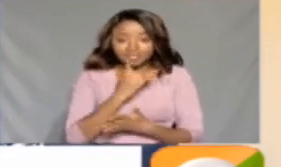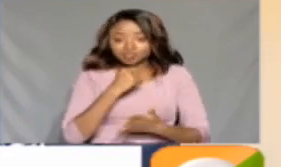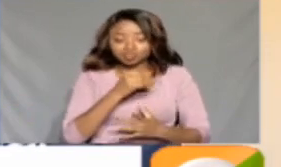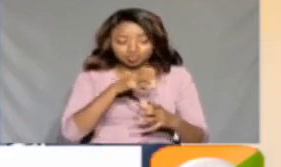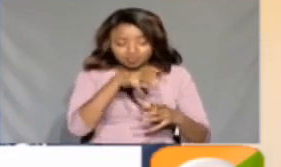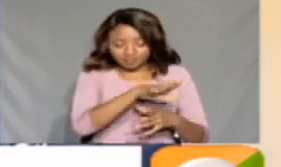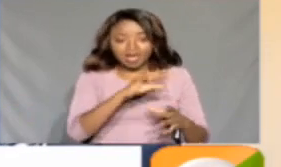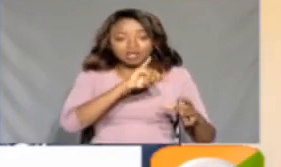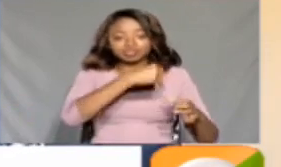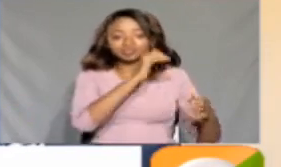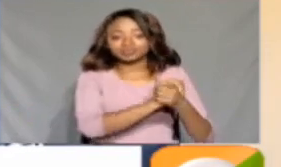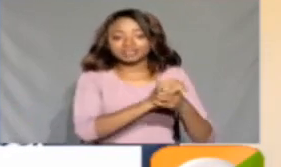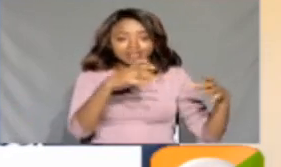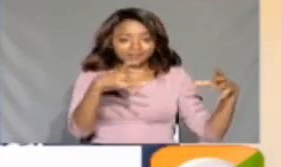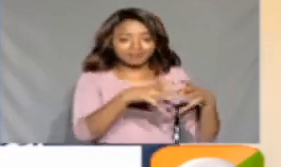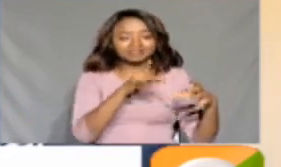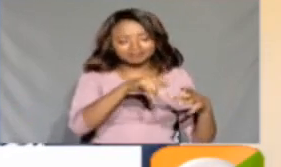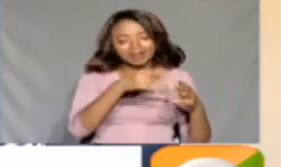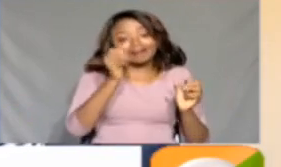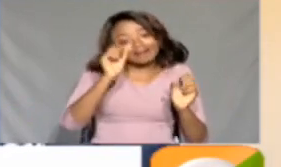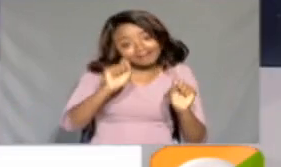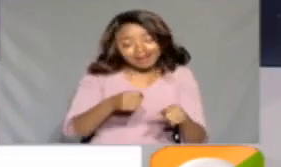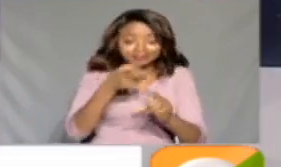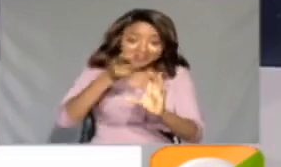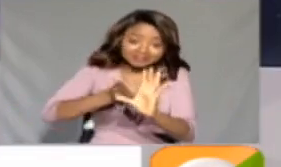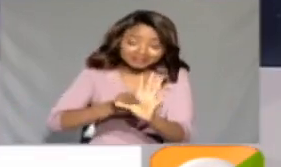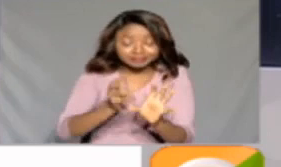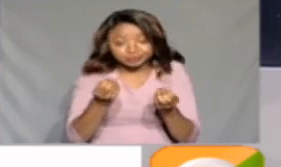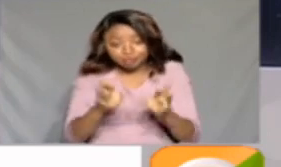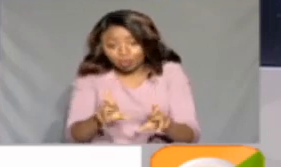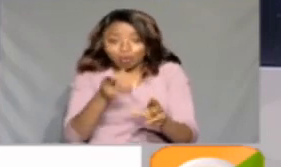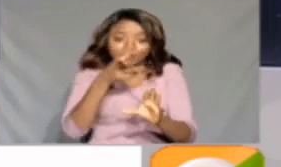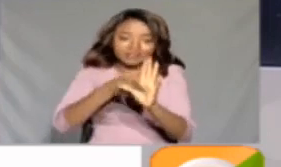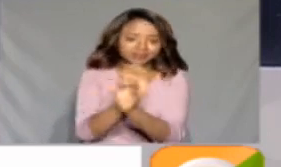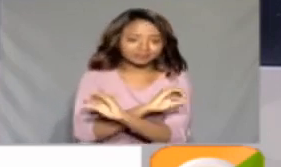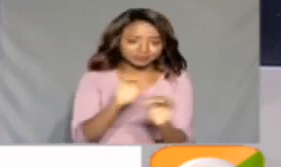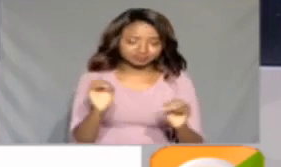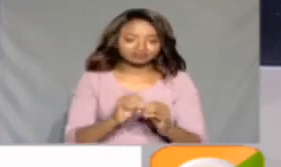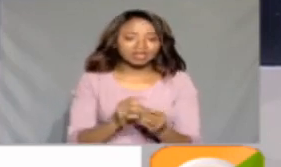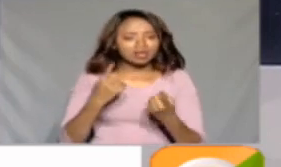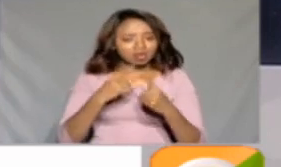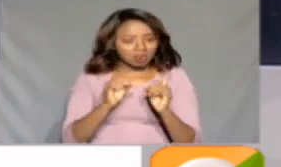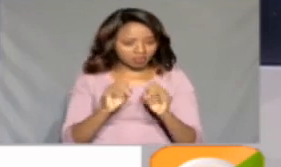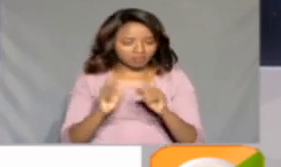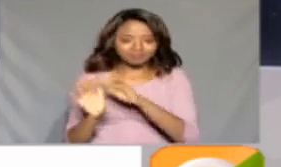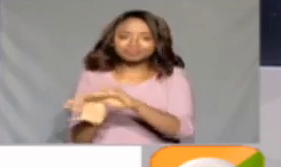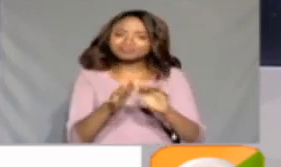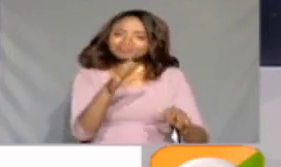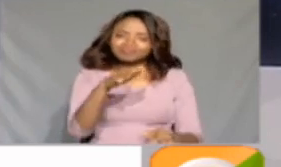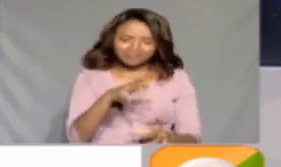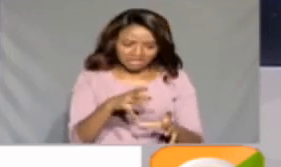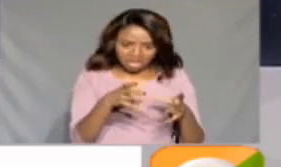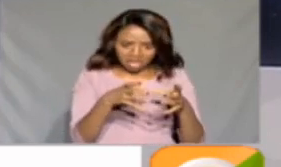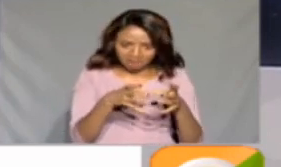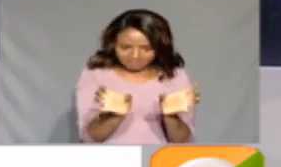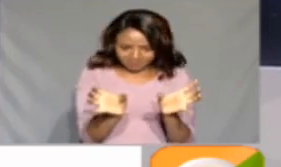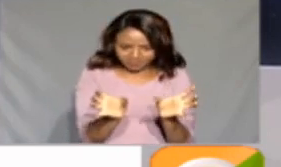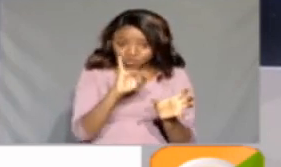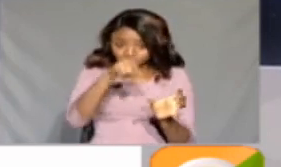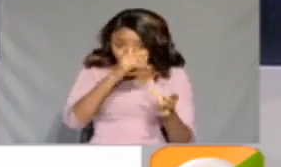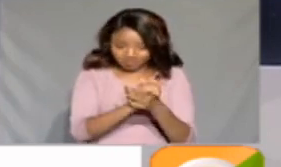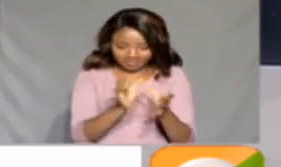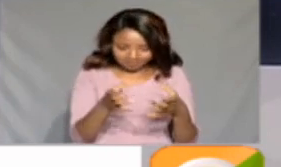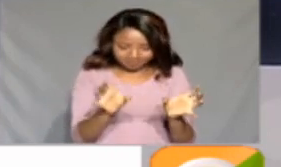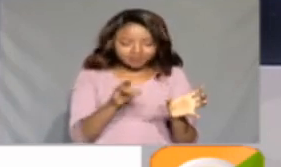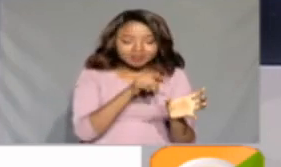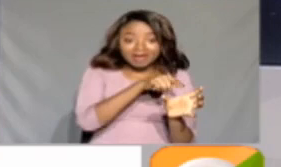basis where they participate and they don't participate. Fair enough. There's no contradiction in that. Fair enough. So the Tanga Tanga team, or so-called Tanga Tanga team, demanded